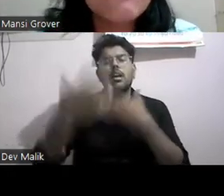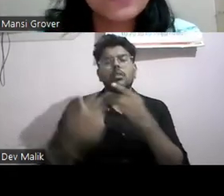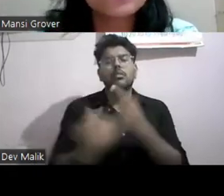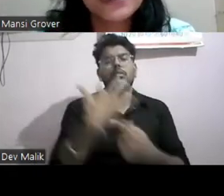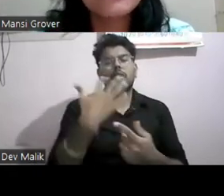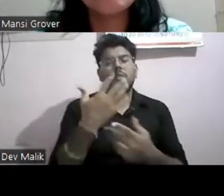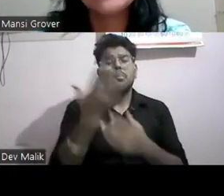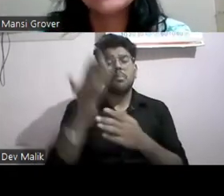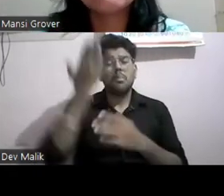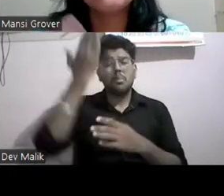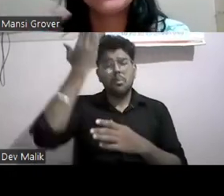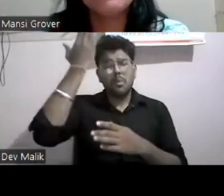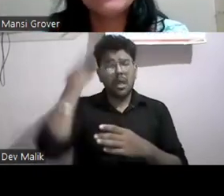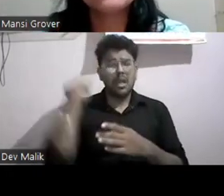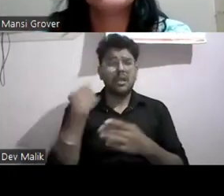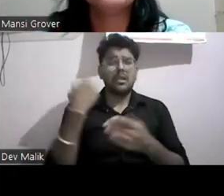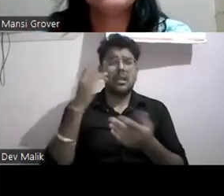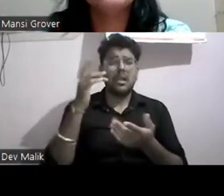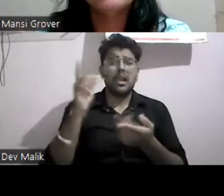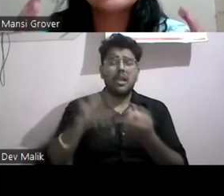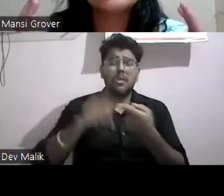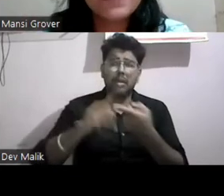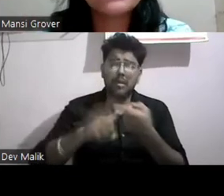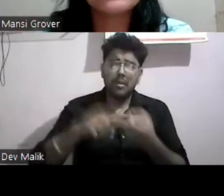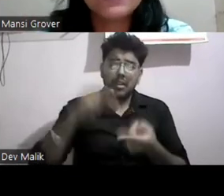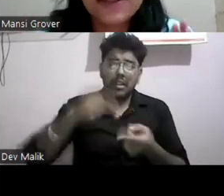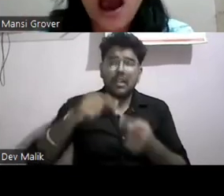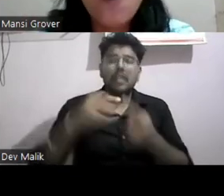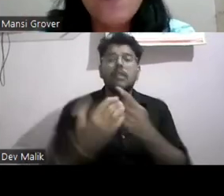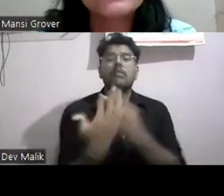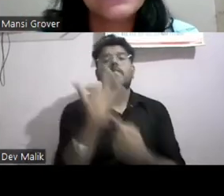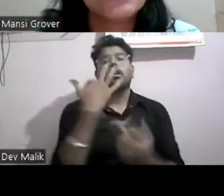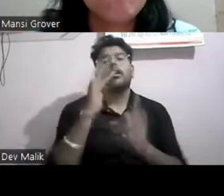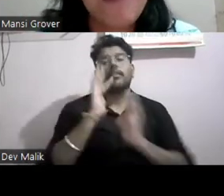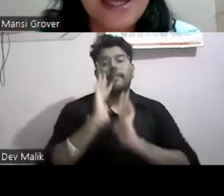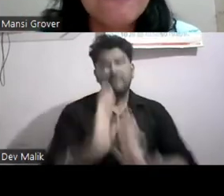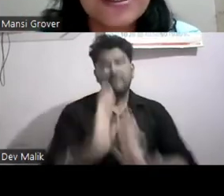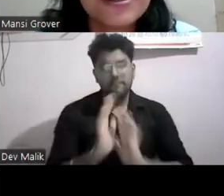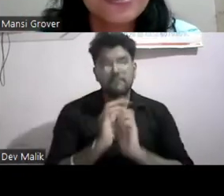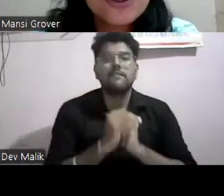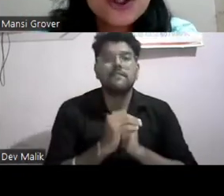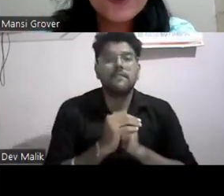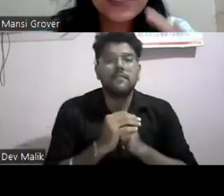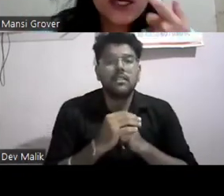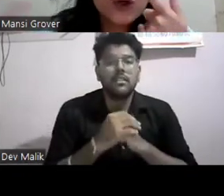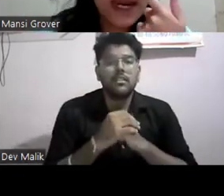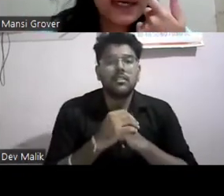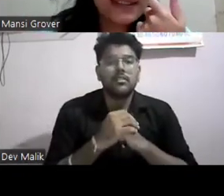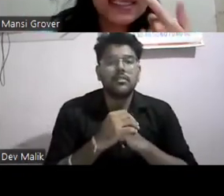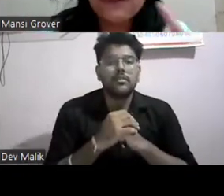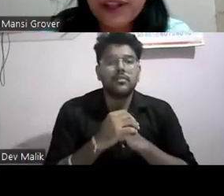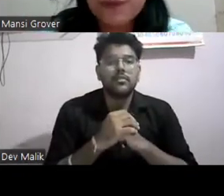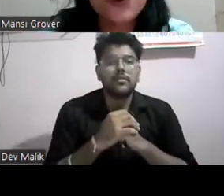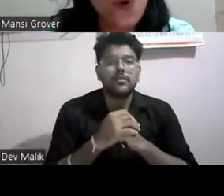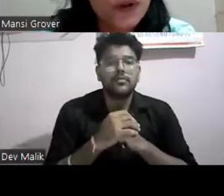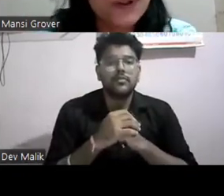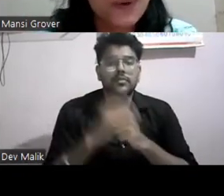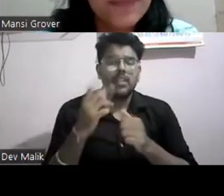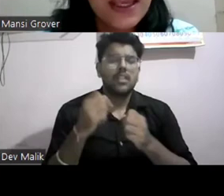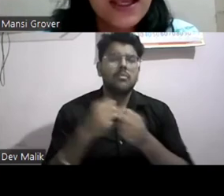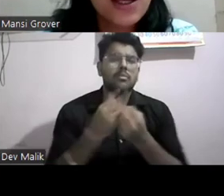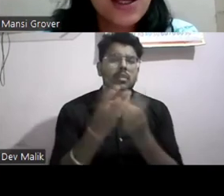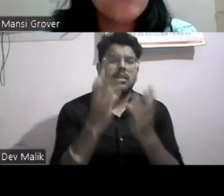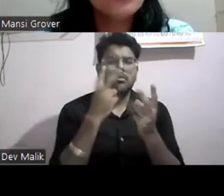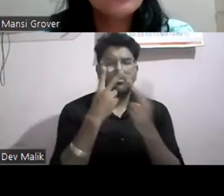traumatic events get manifested in the present, and how are they getting manifested? So one can look at these films